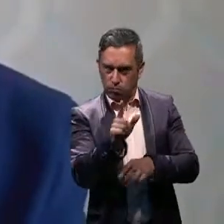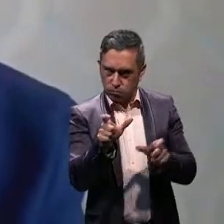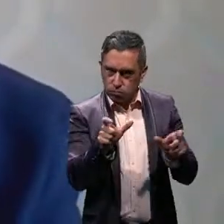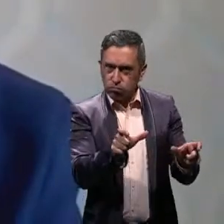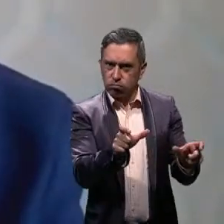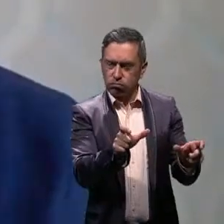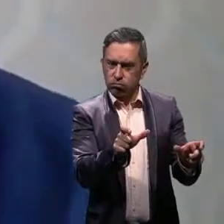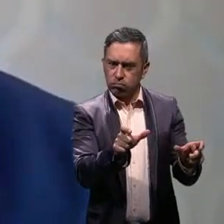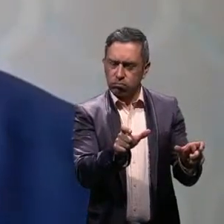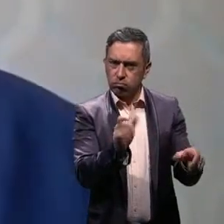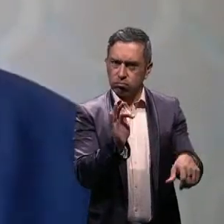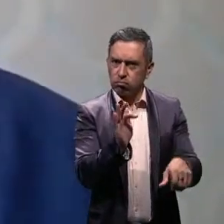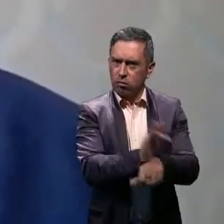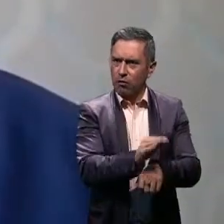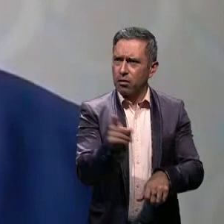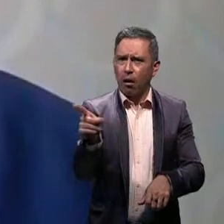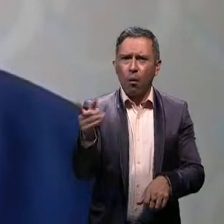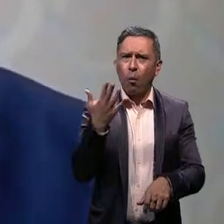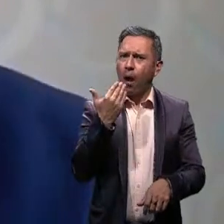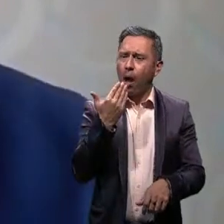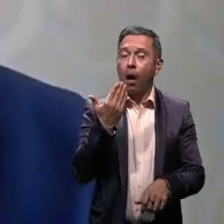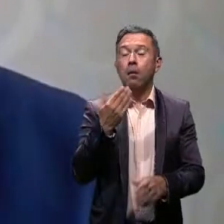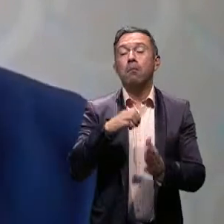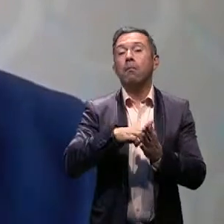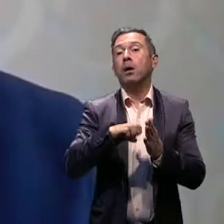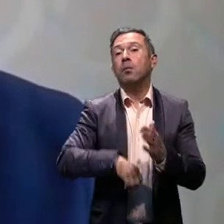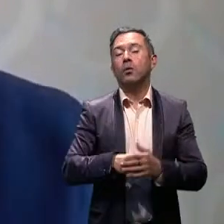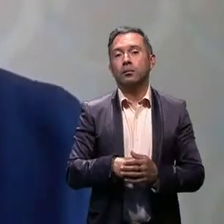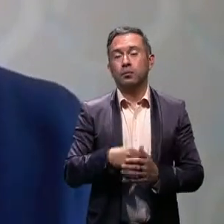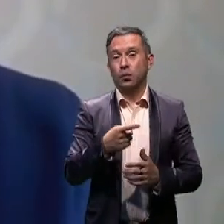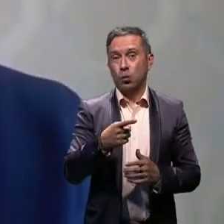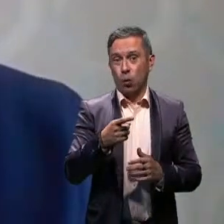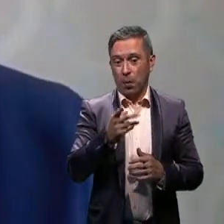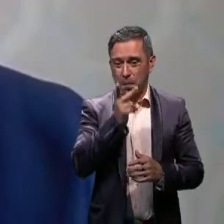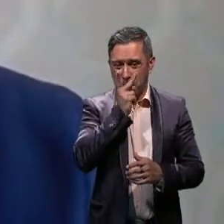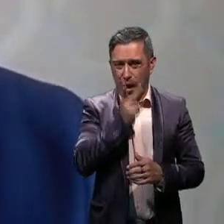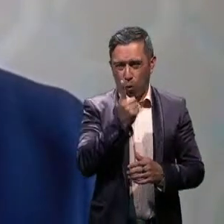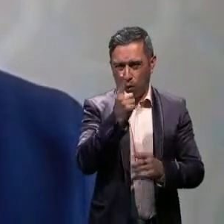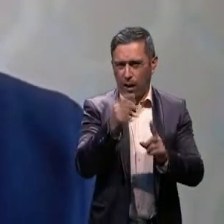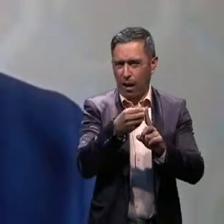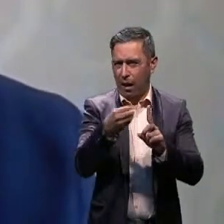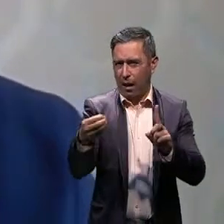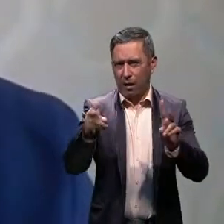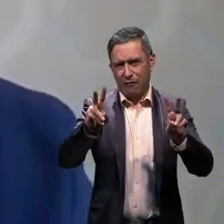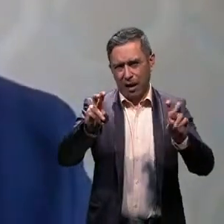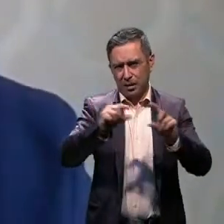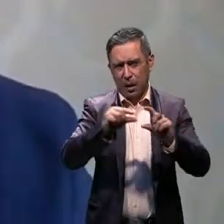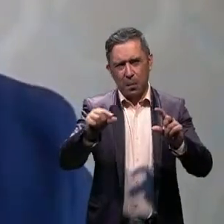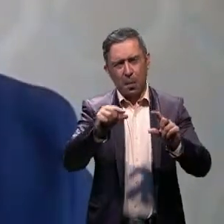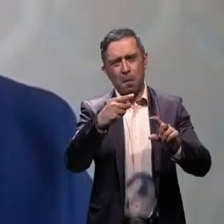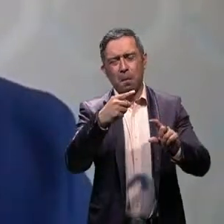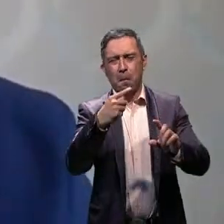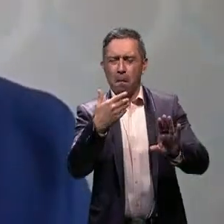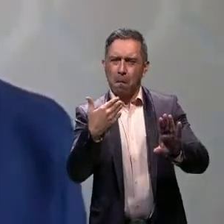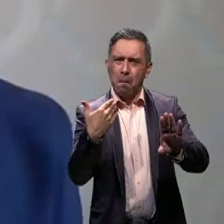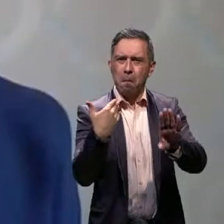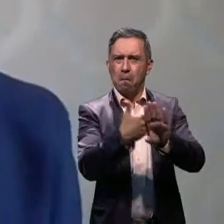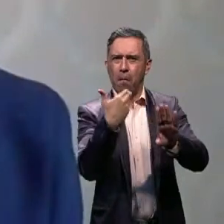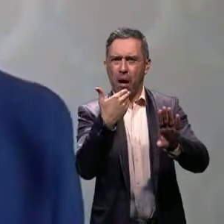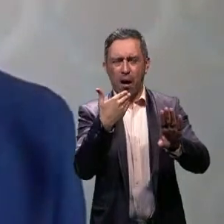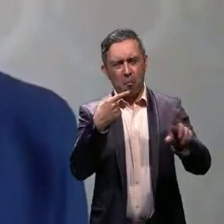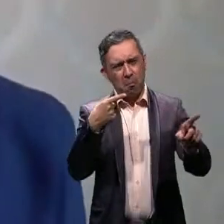institutional answer to them. I mean, to demonstrate that this accusation that is